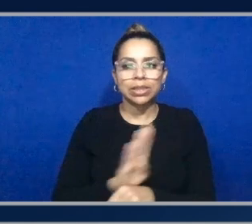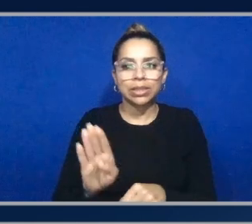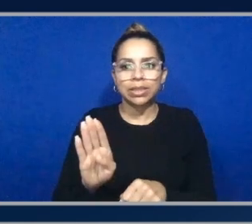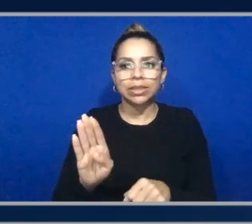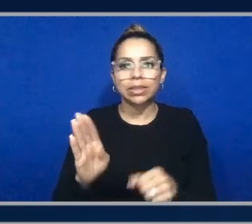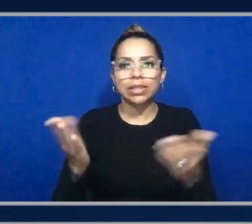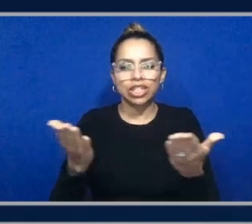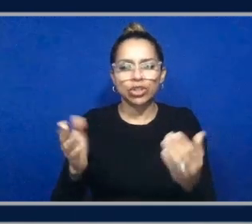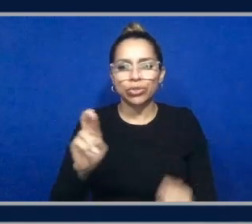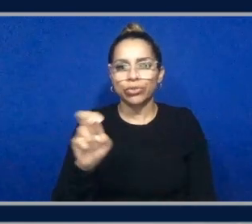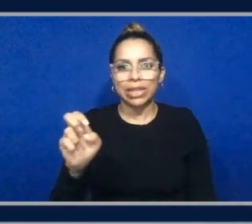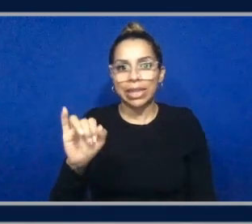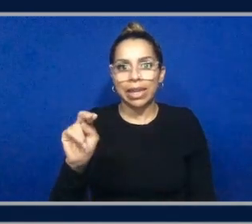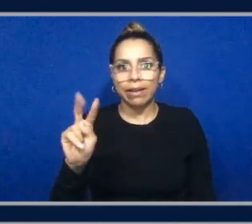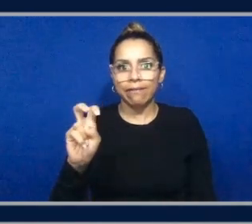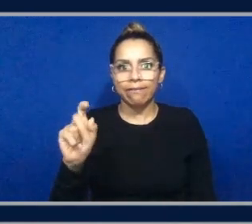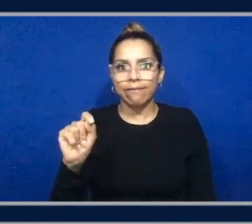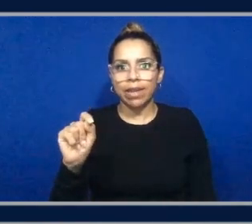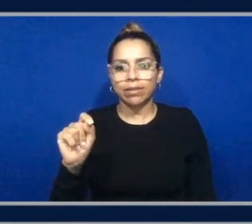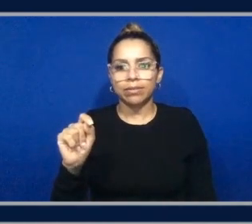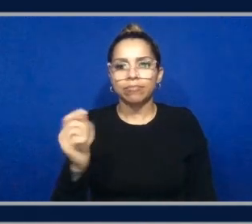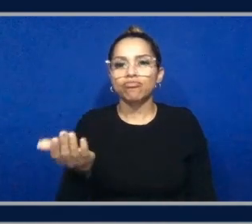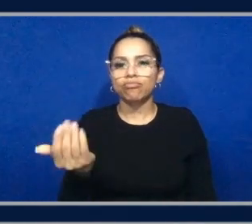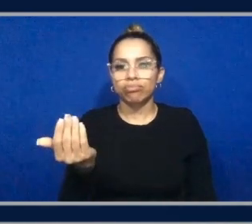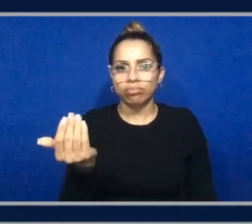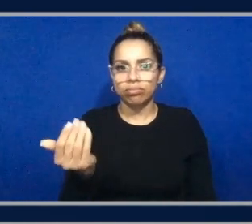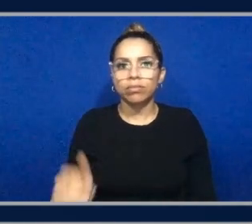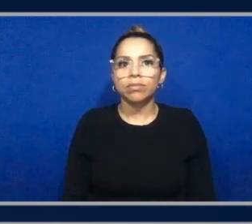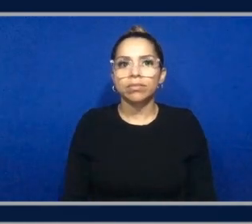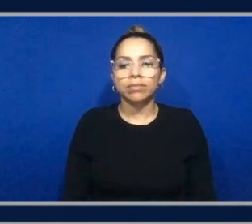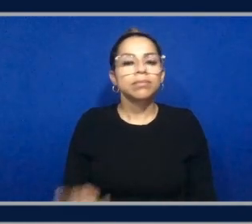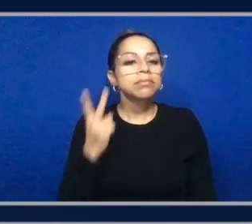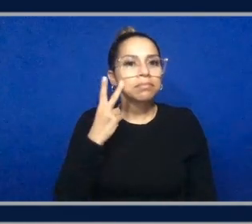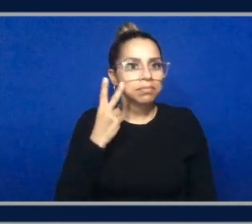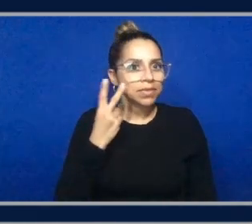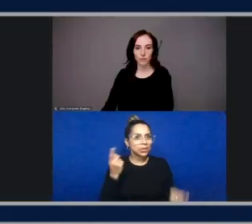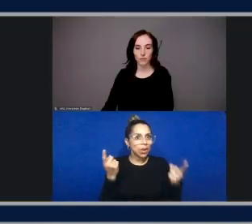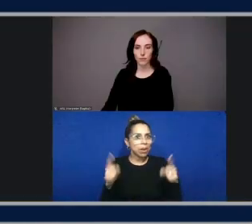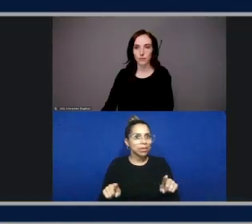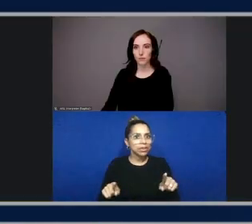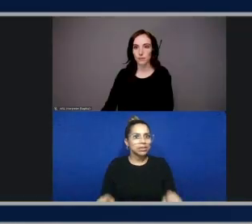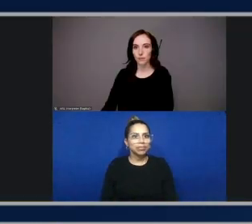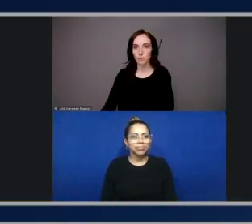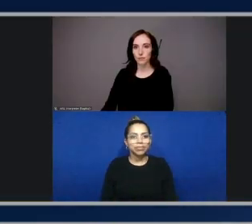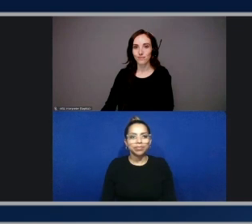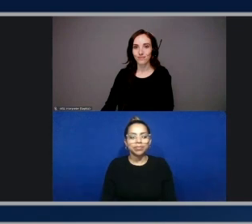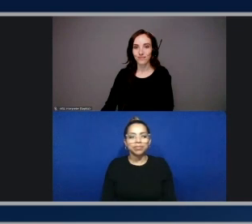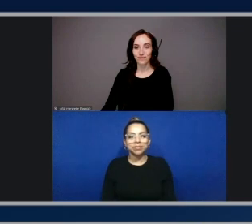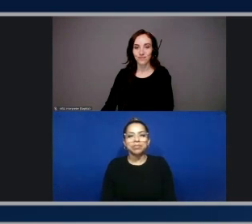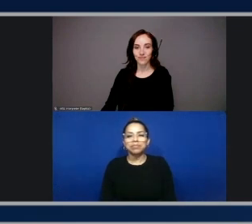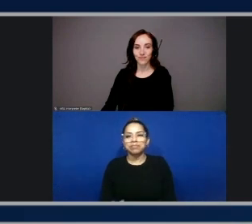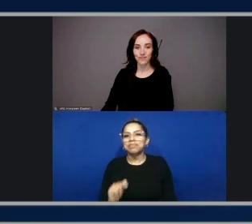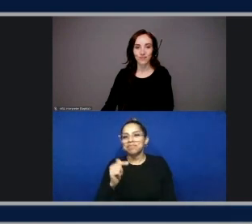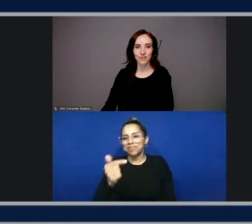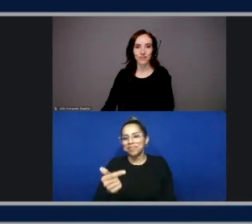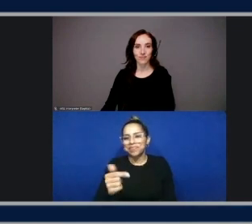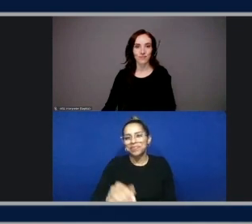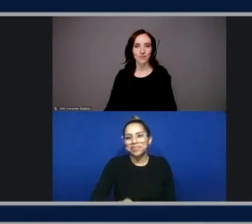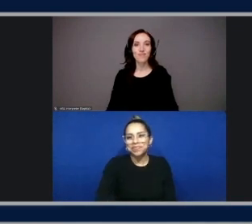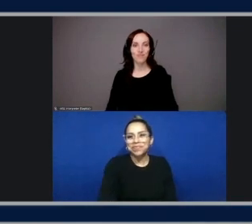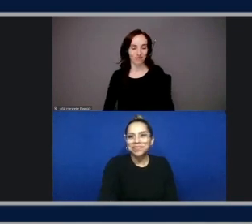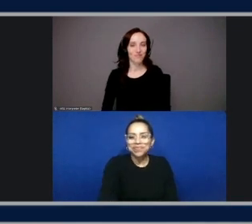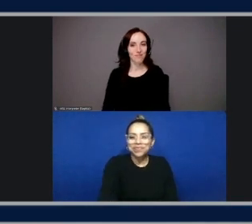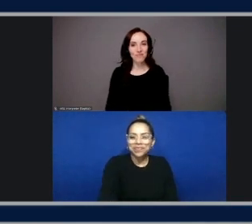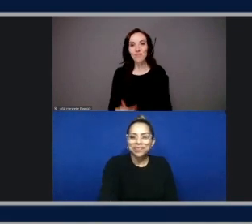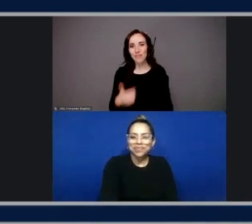reInvent. And let's see what it does. Fun fact, this is actually how we came up with today's talk. Ask that. Is this how